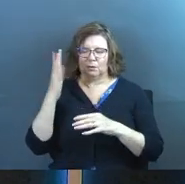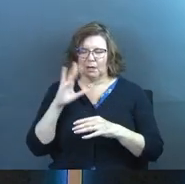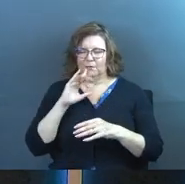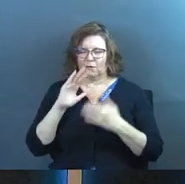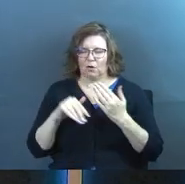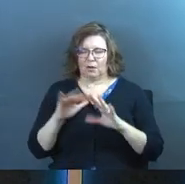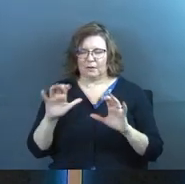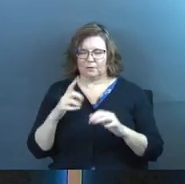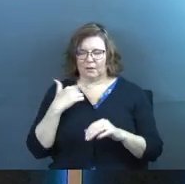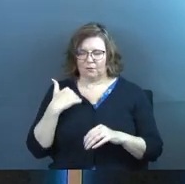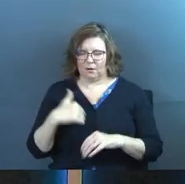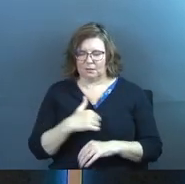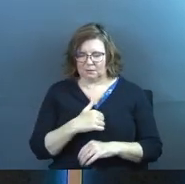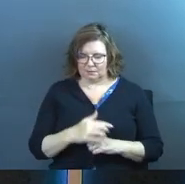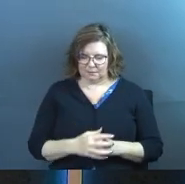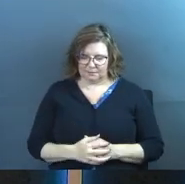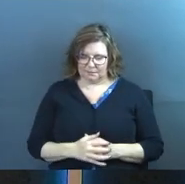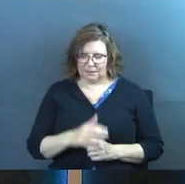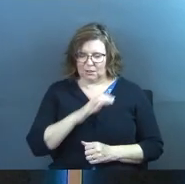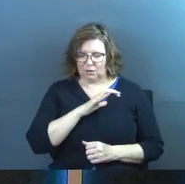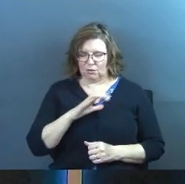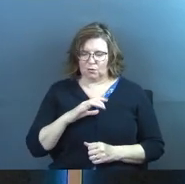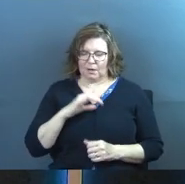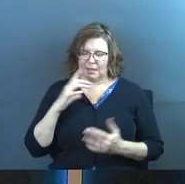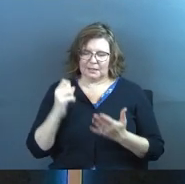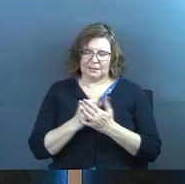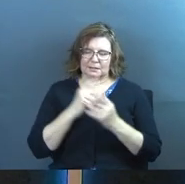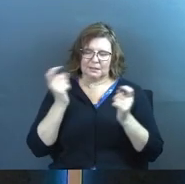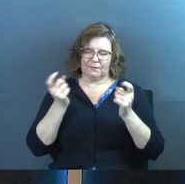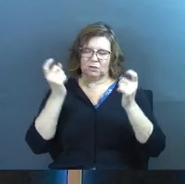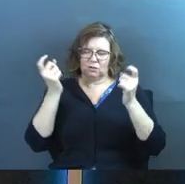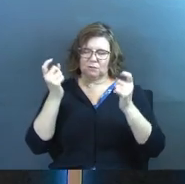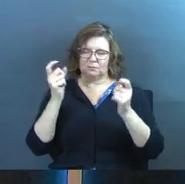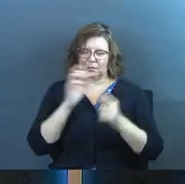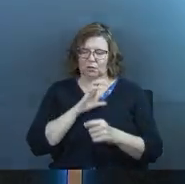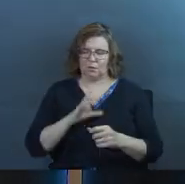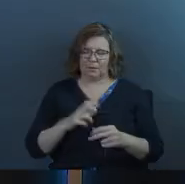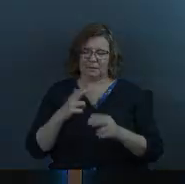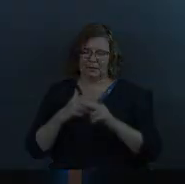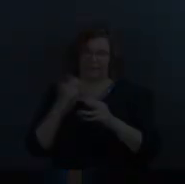for all you've done for us. Christ the victor. In Christ's name, amen.